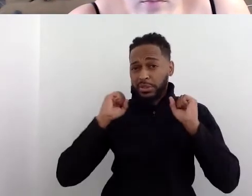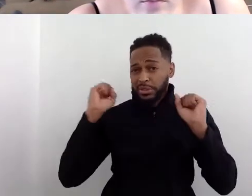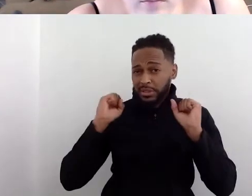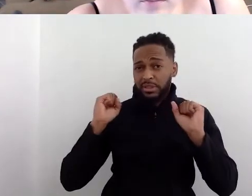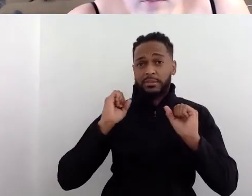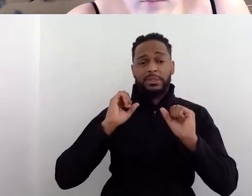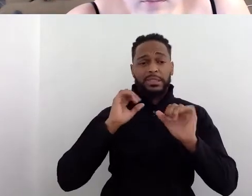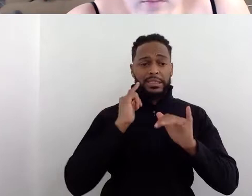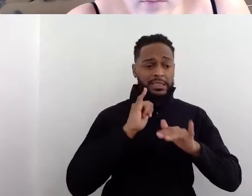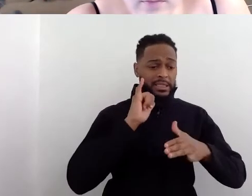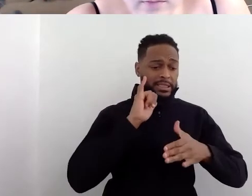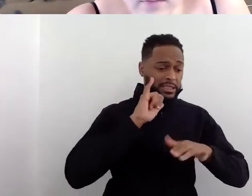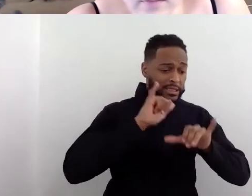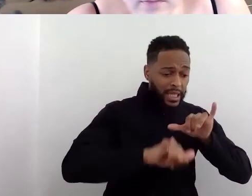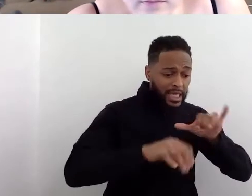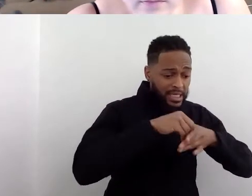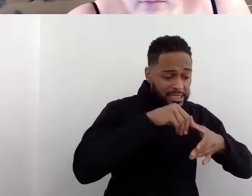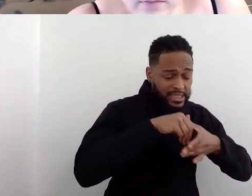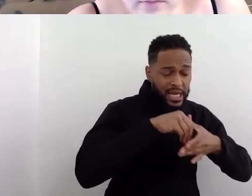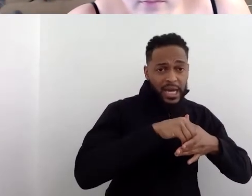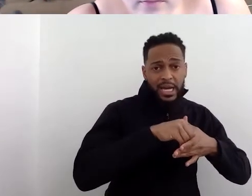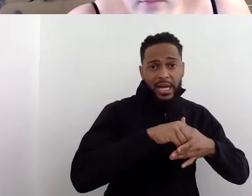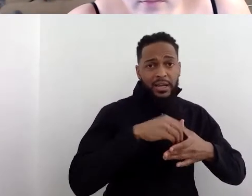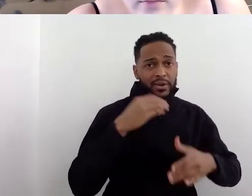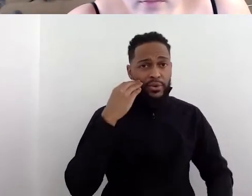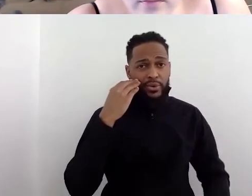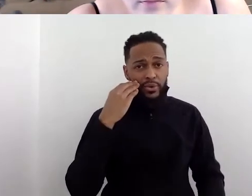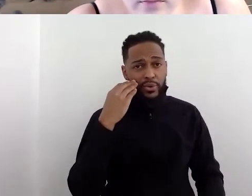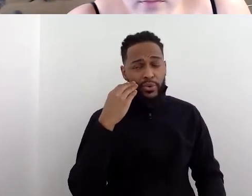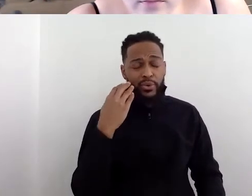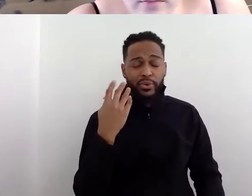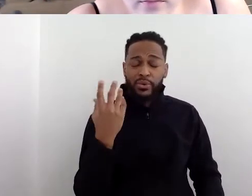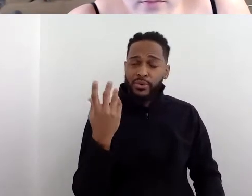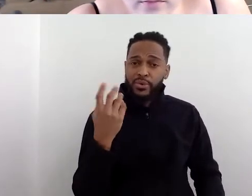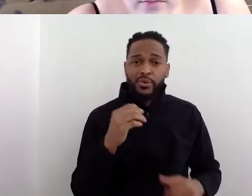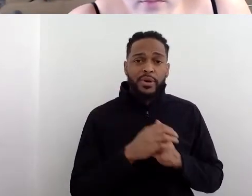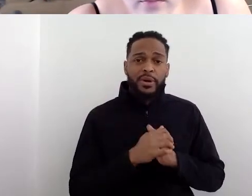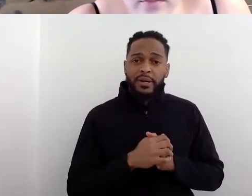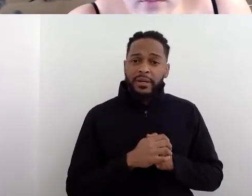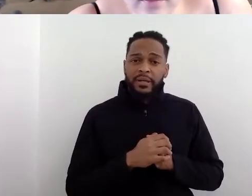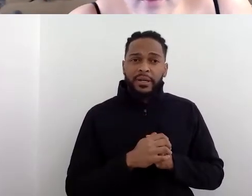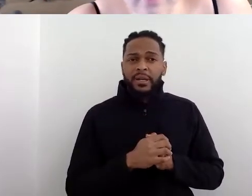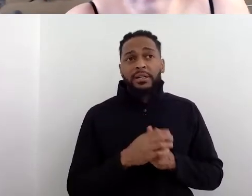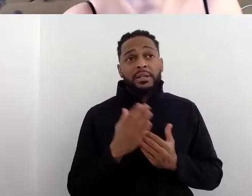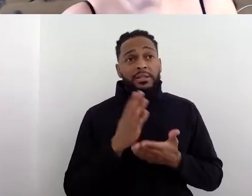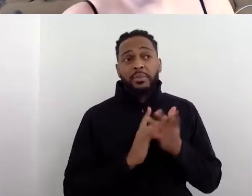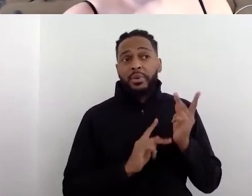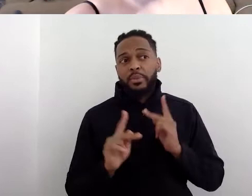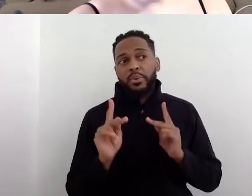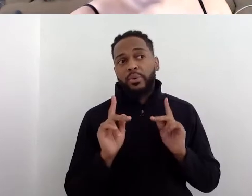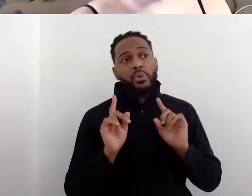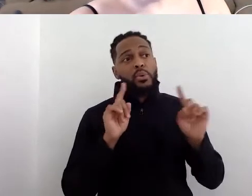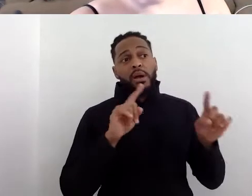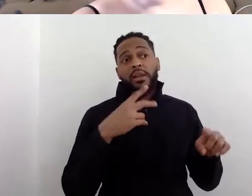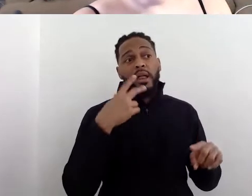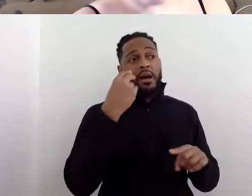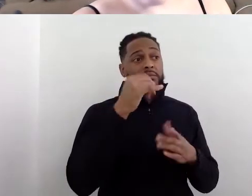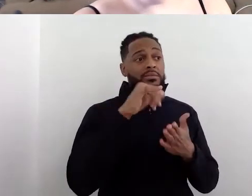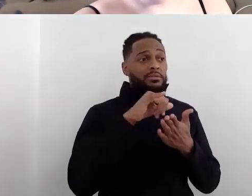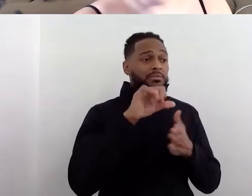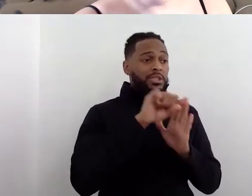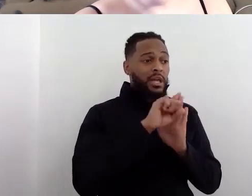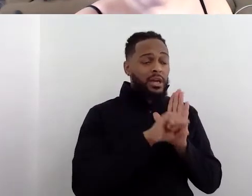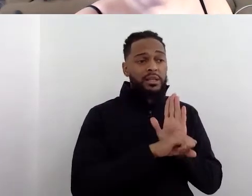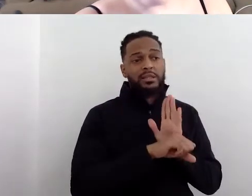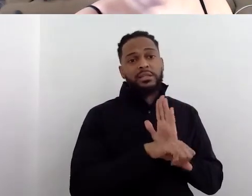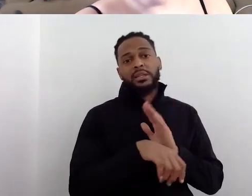that had the means, went to their houses in the Hamptons or, Connecticut or wherever, so they could go outside. But